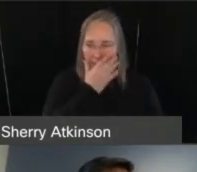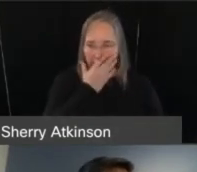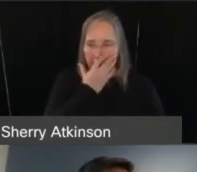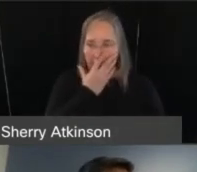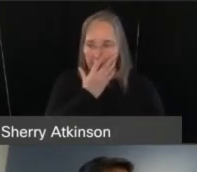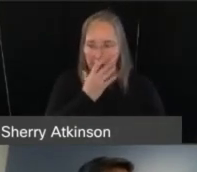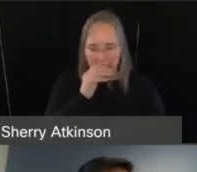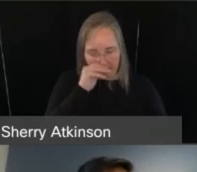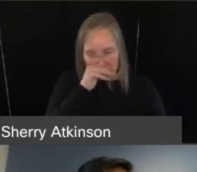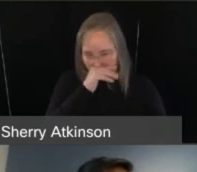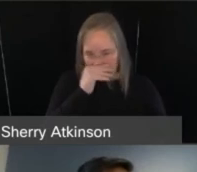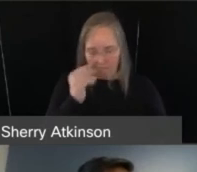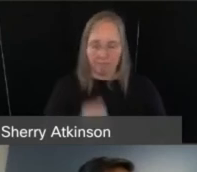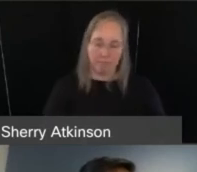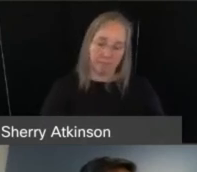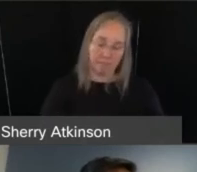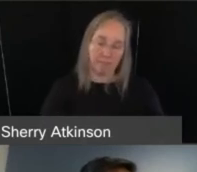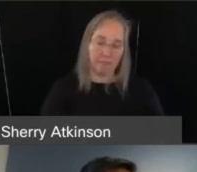Just find my,